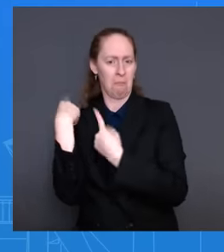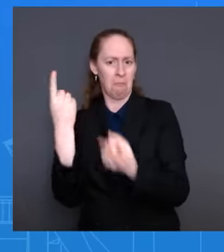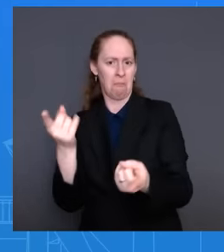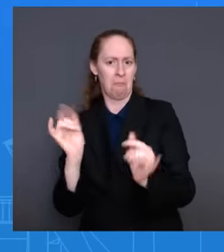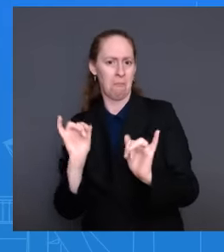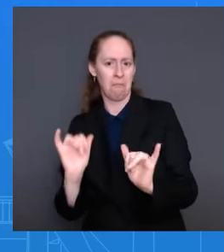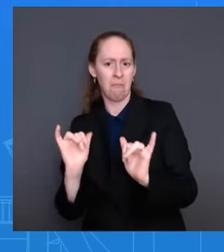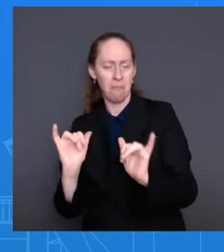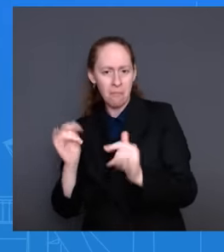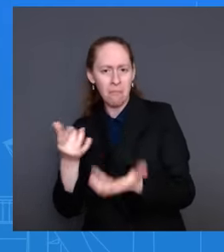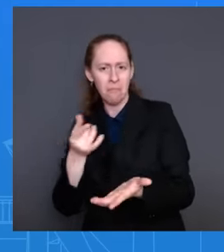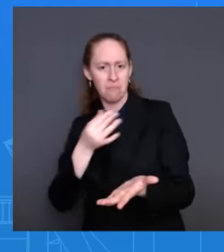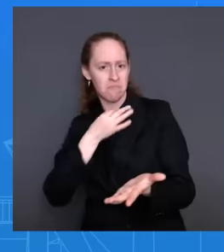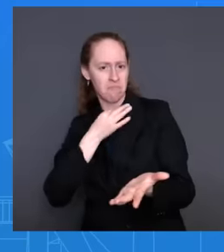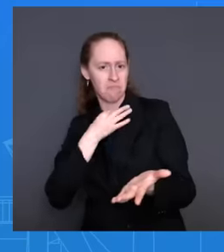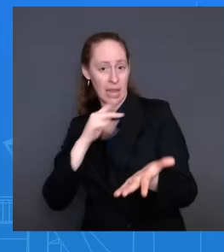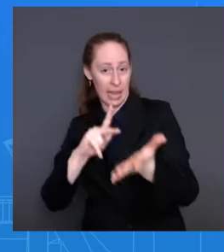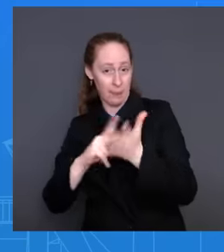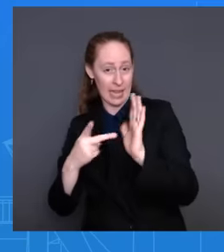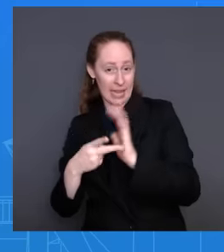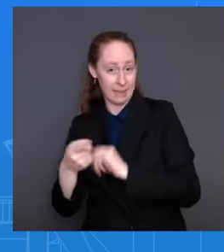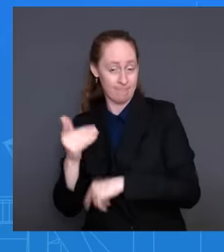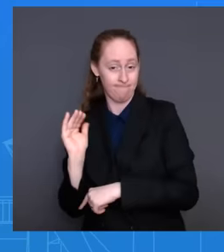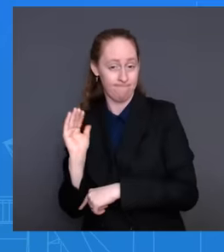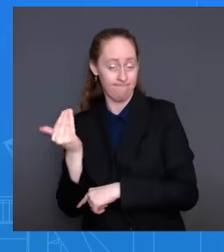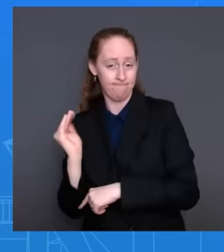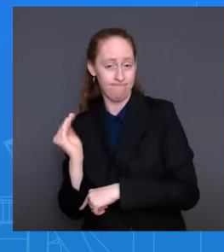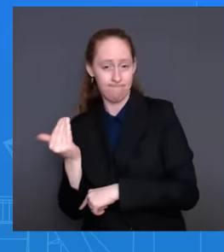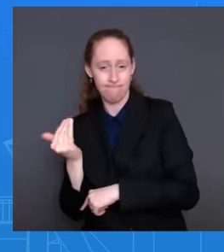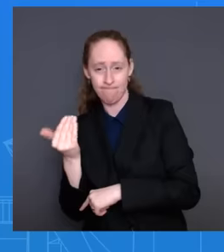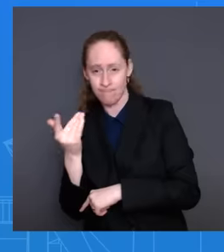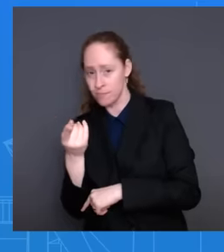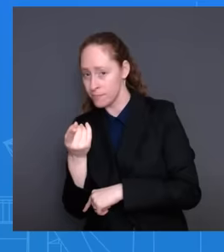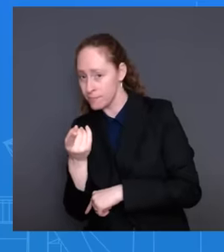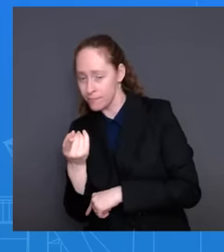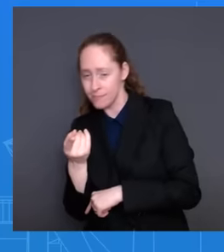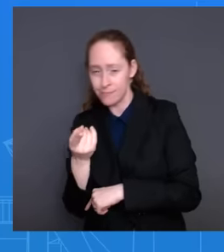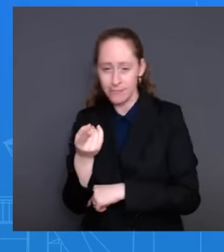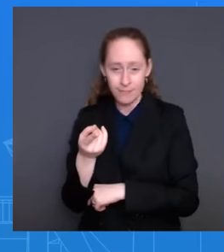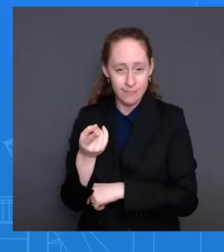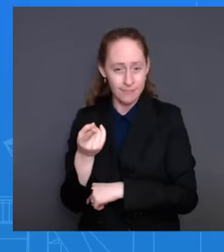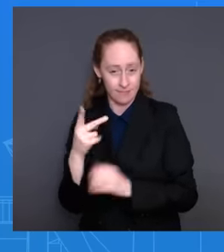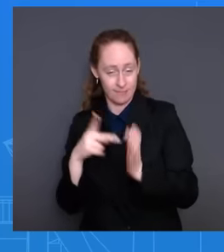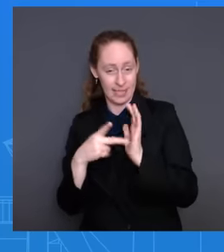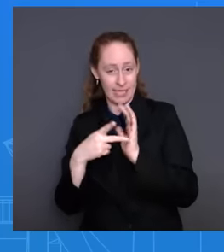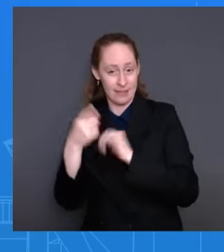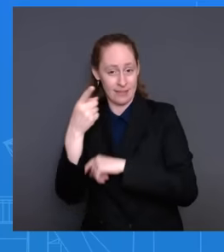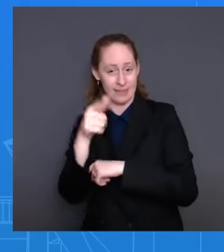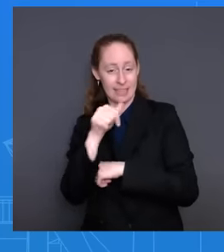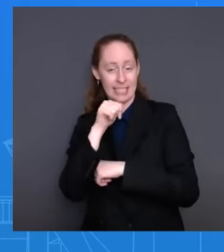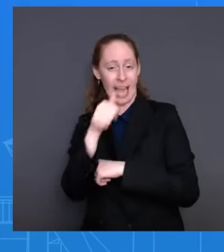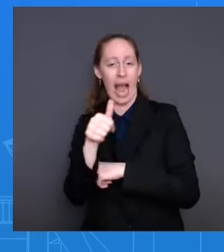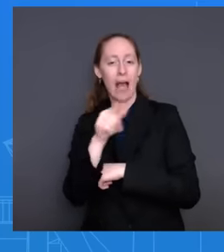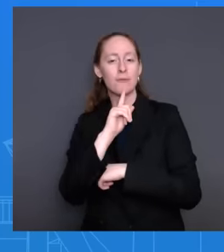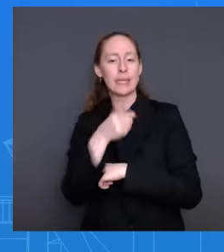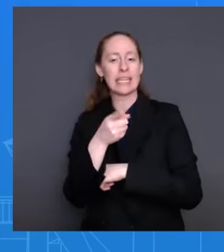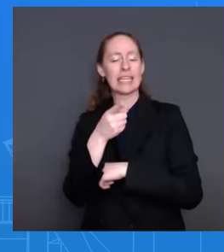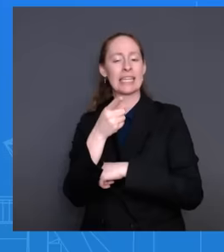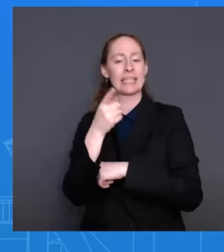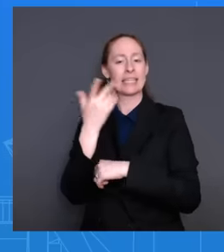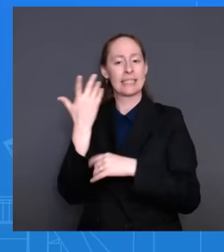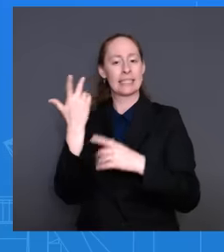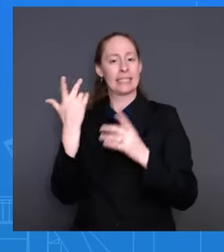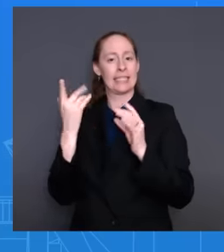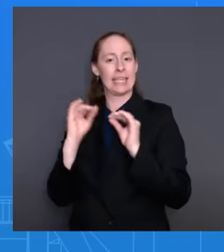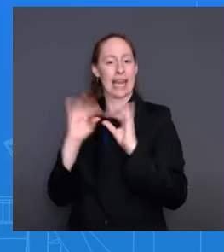economic picture in a way that has been satisfactory to the president? I think what this underscores is actually a